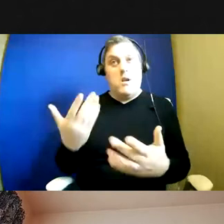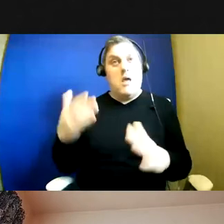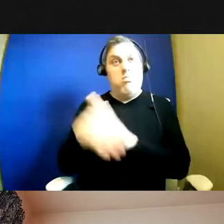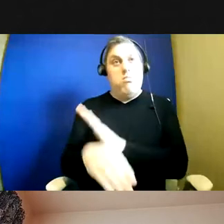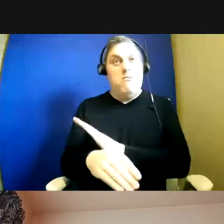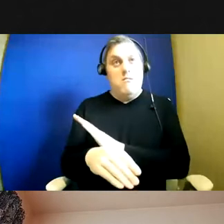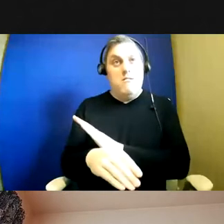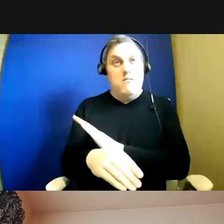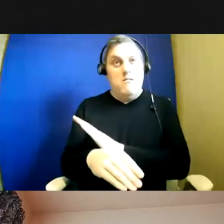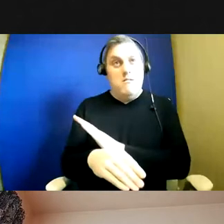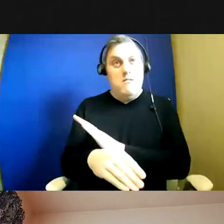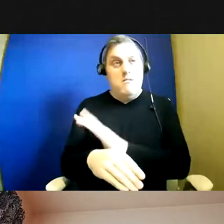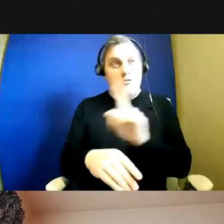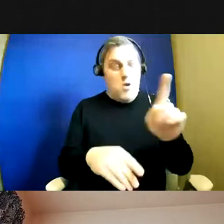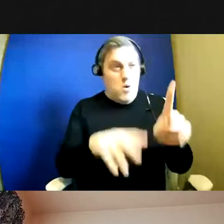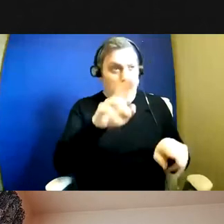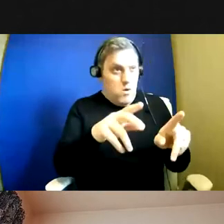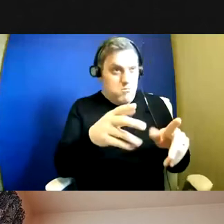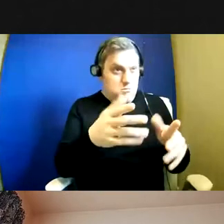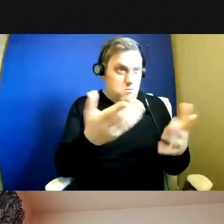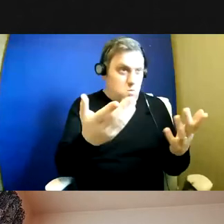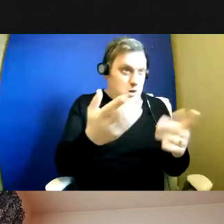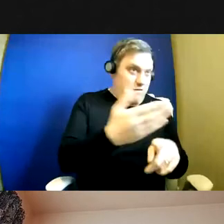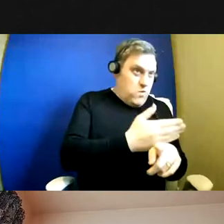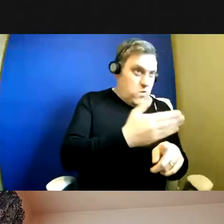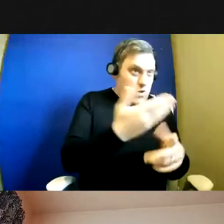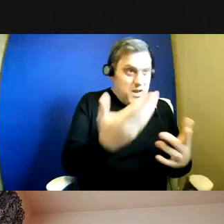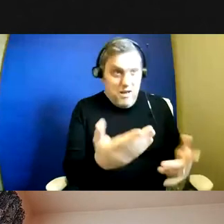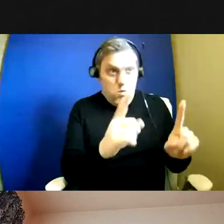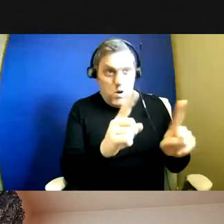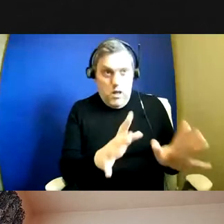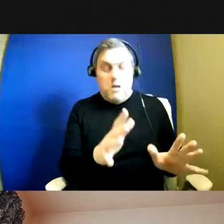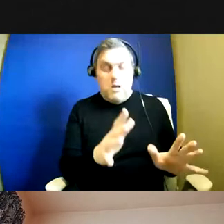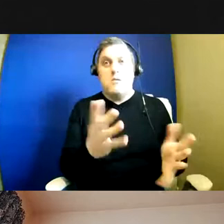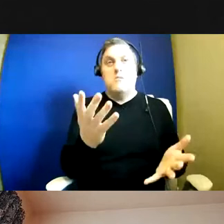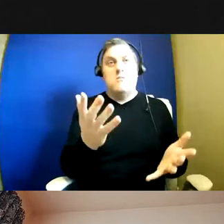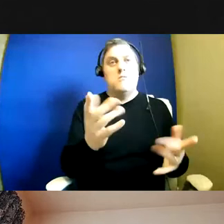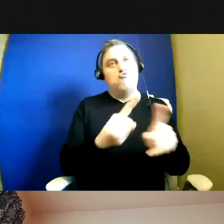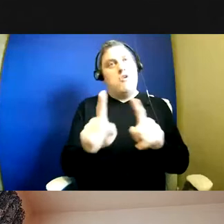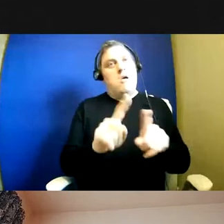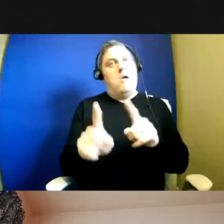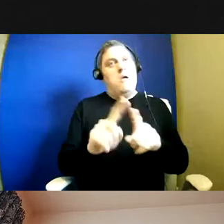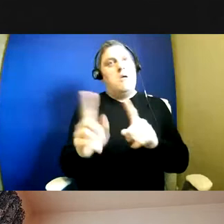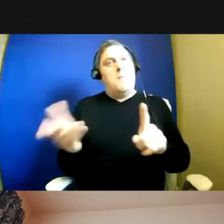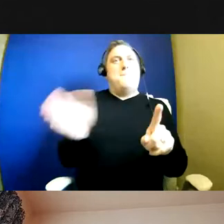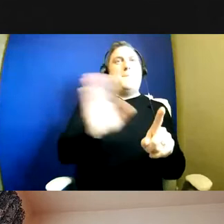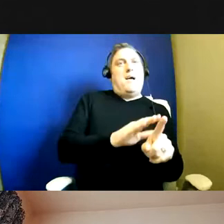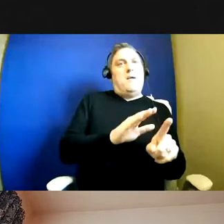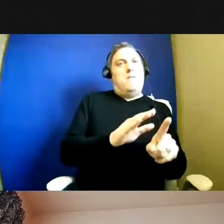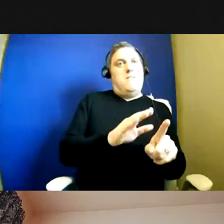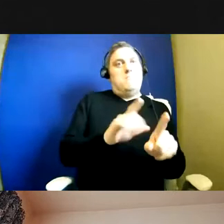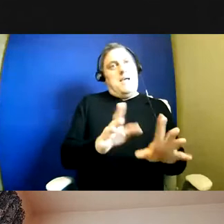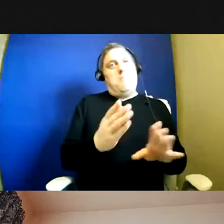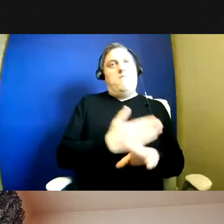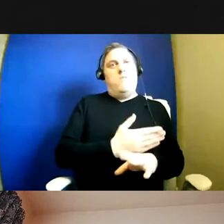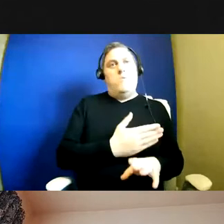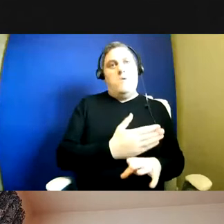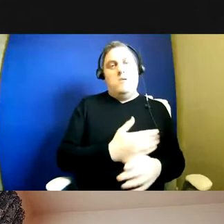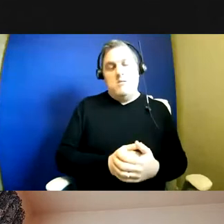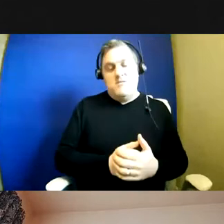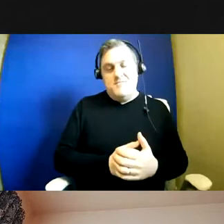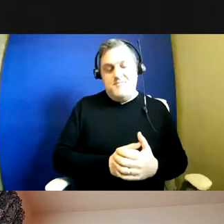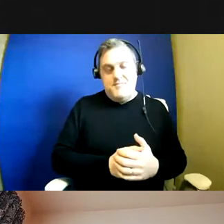understand where was somebody before they got COVID and where are they now, and how can we help to rebalance it and get things back in line.